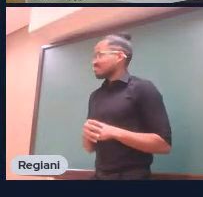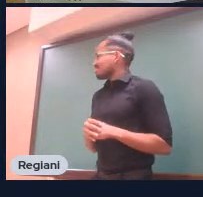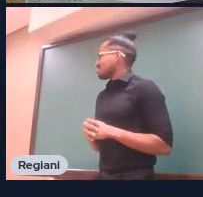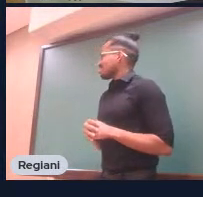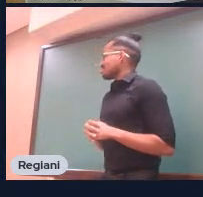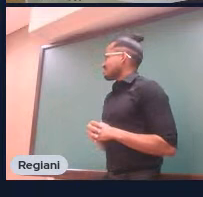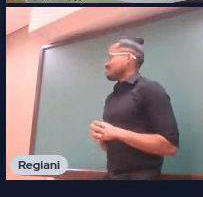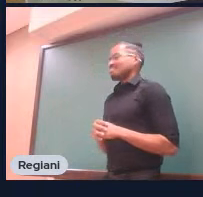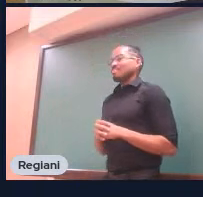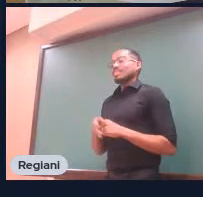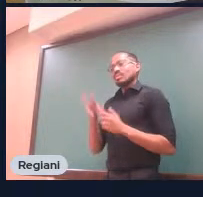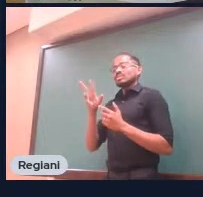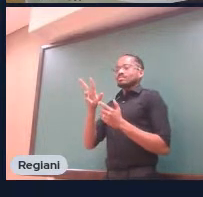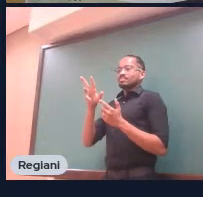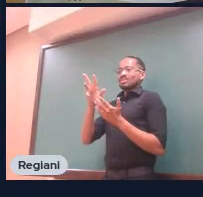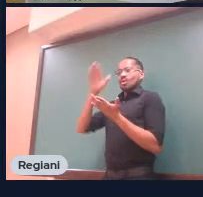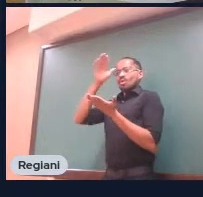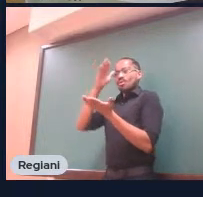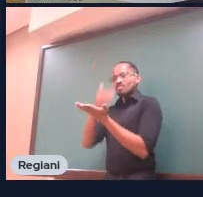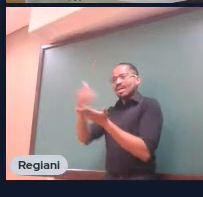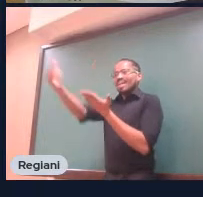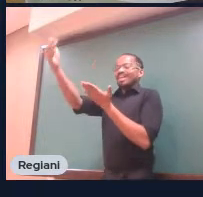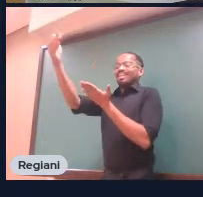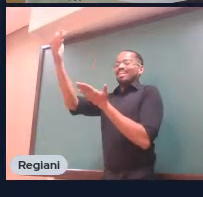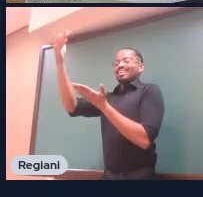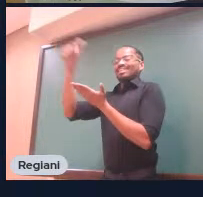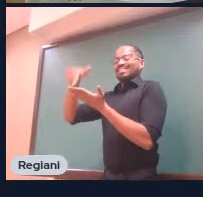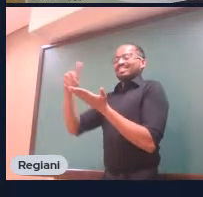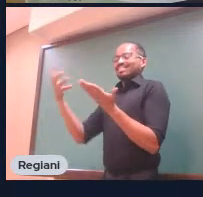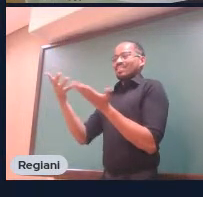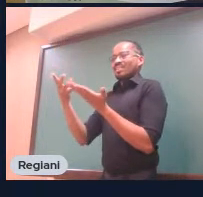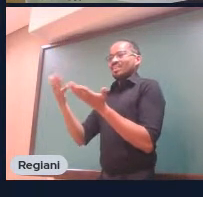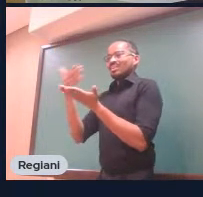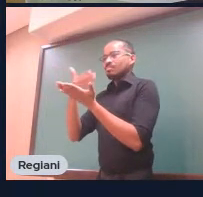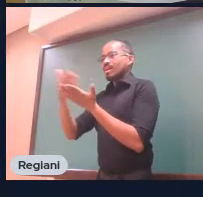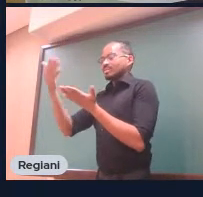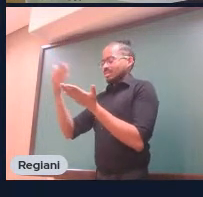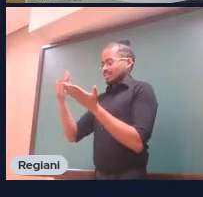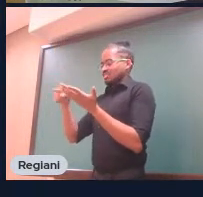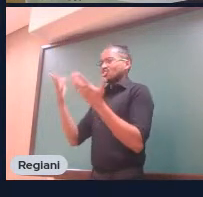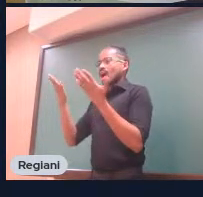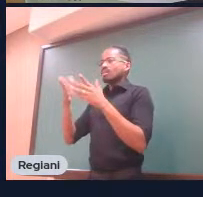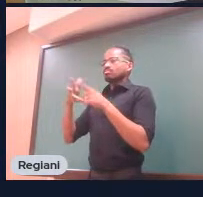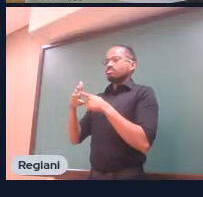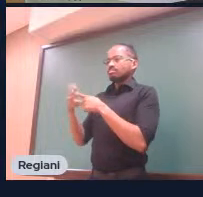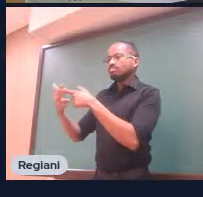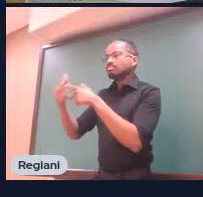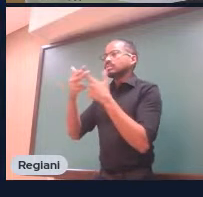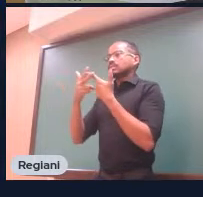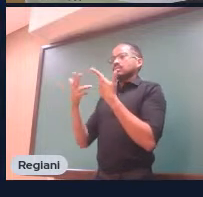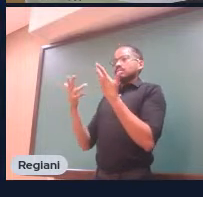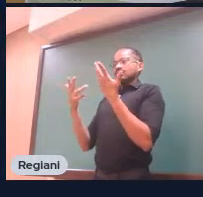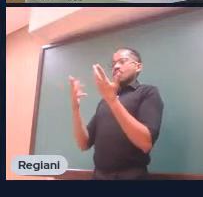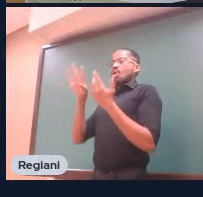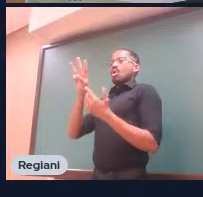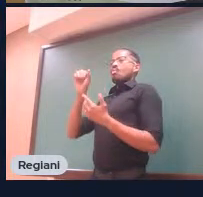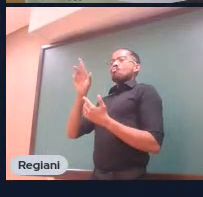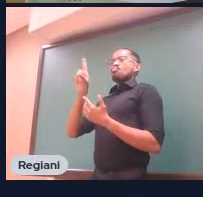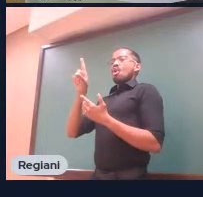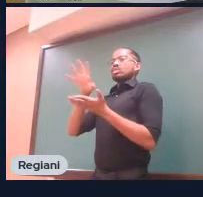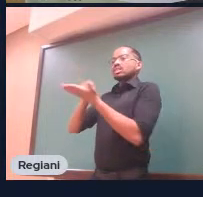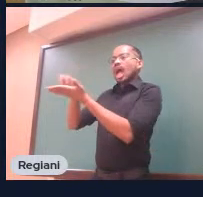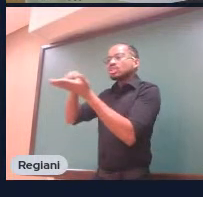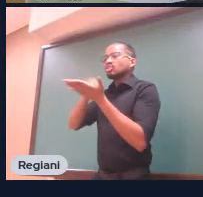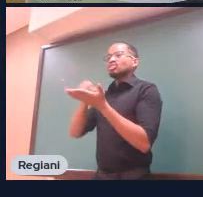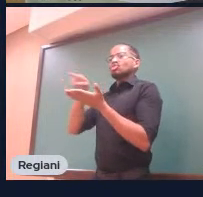start not from scratch, but machines will, of course, provide us with sketch engines. Word sketches, which are found